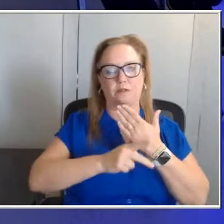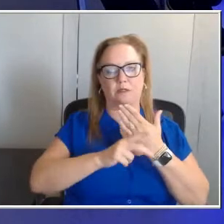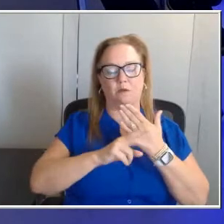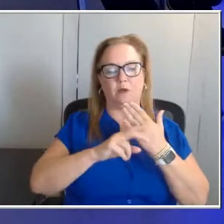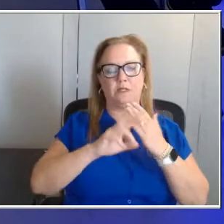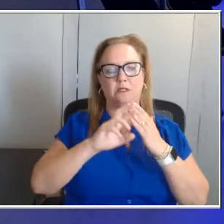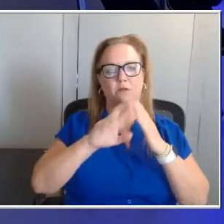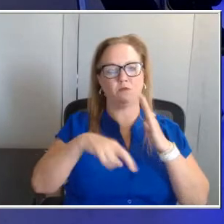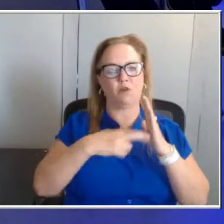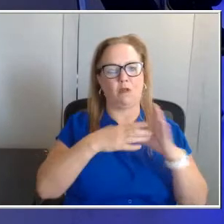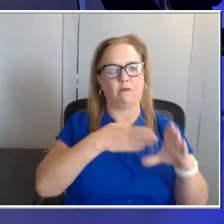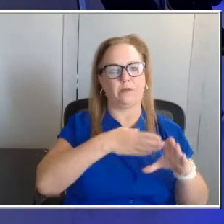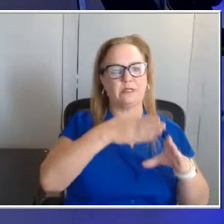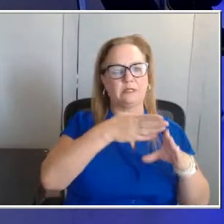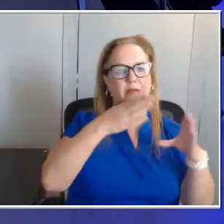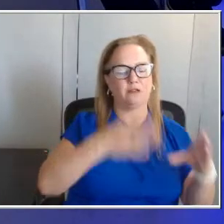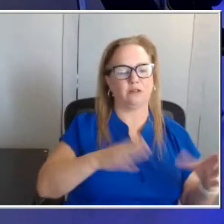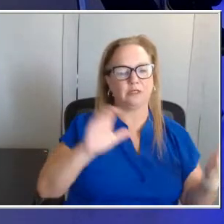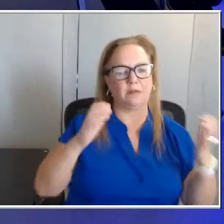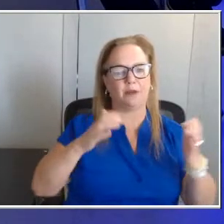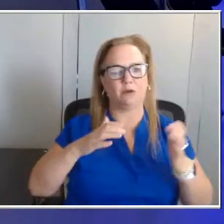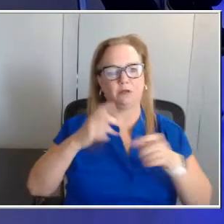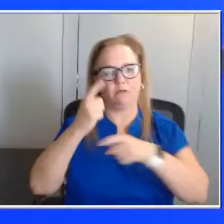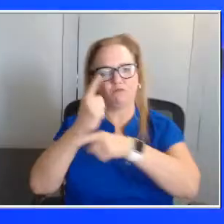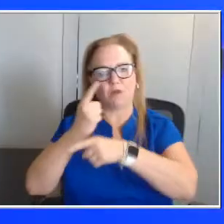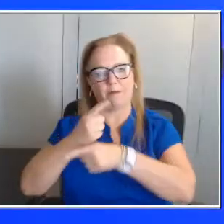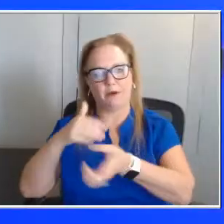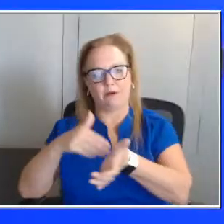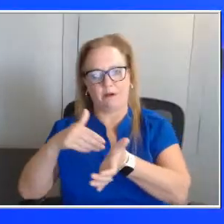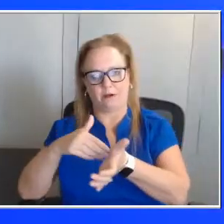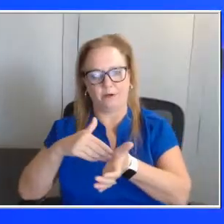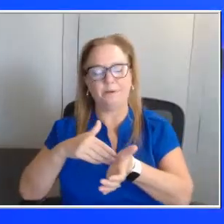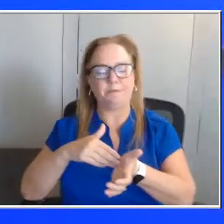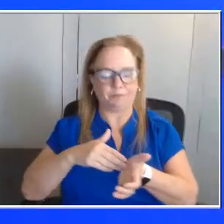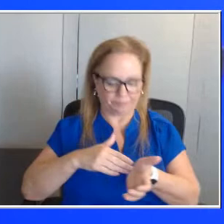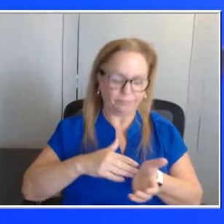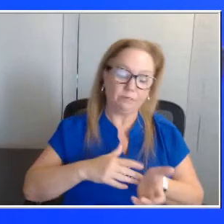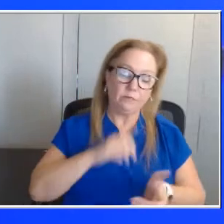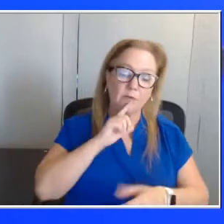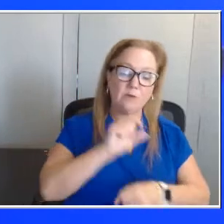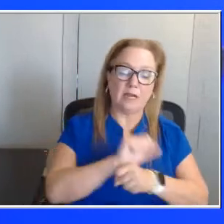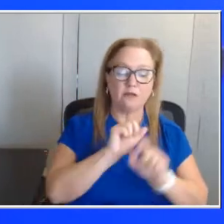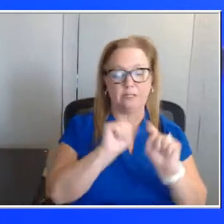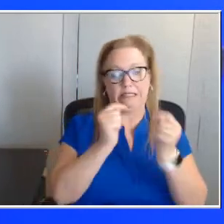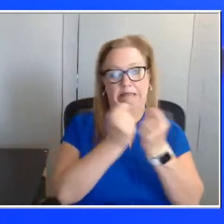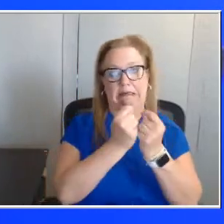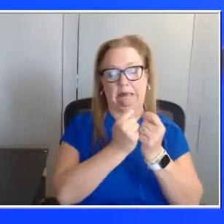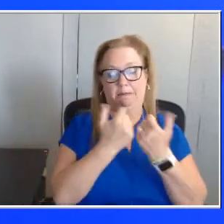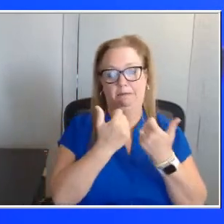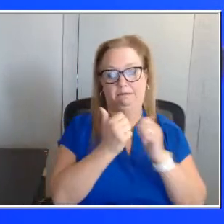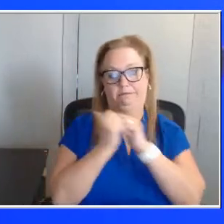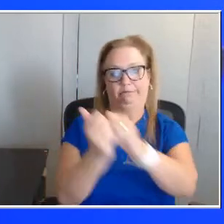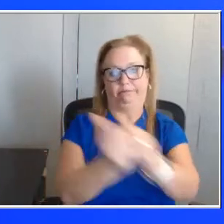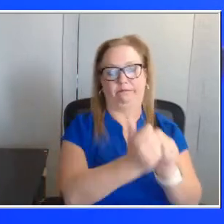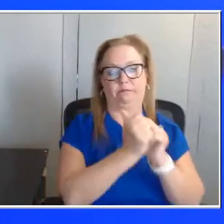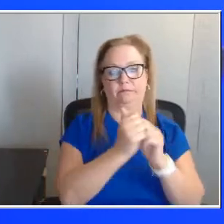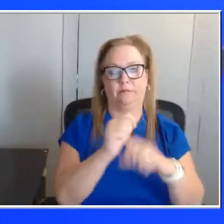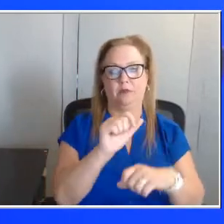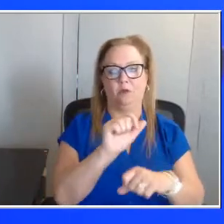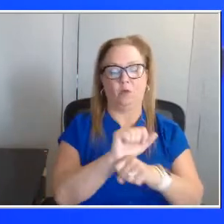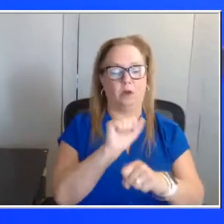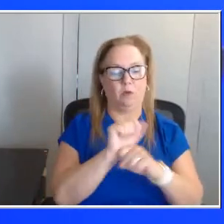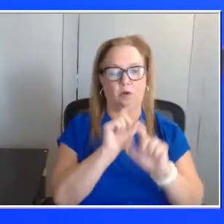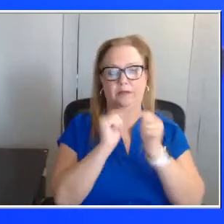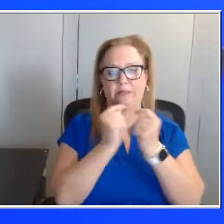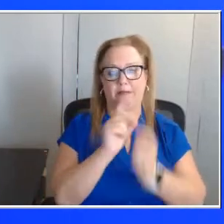versus a primary care doc in this world? Well, it's certainly a team balance, right? And we work with the team all the time here at KU. We have a great